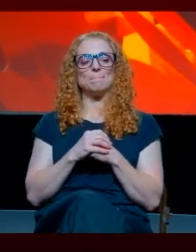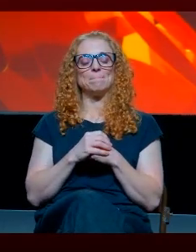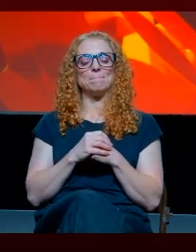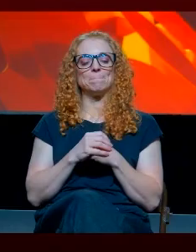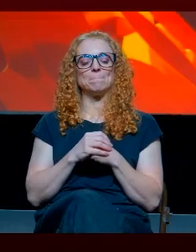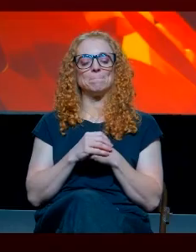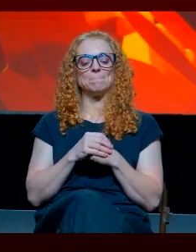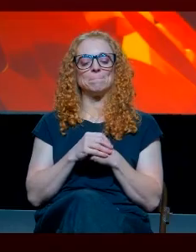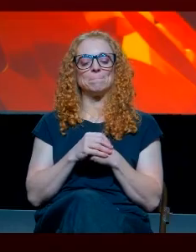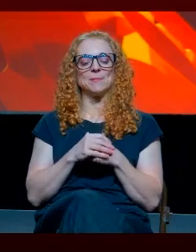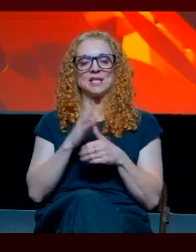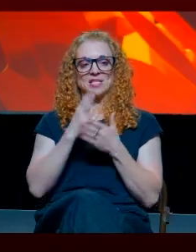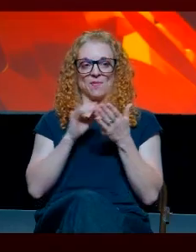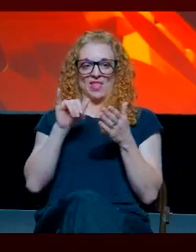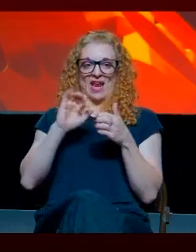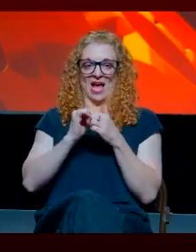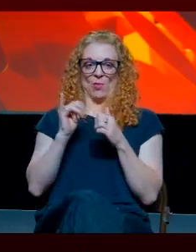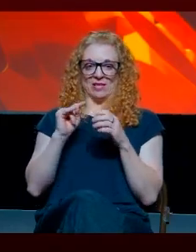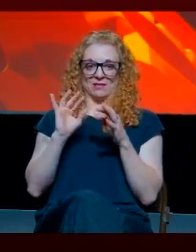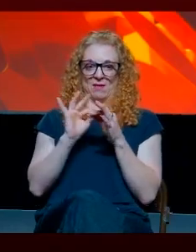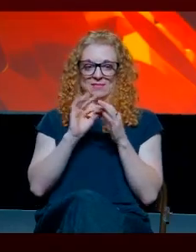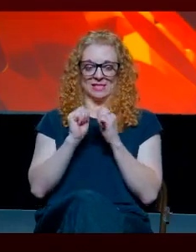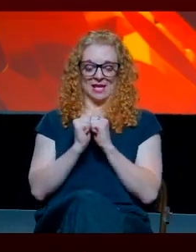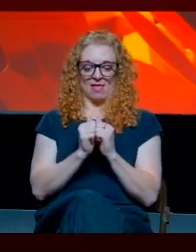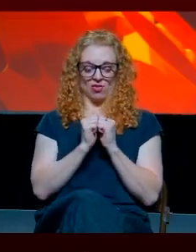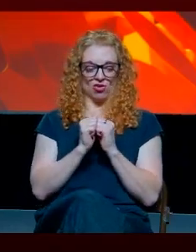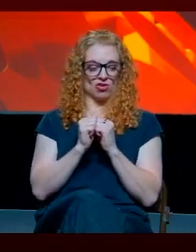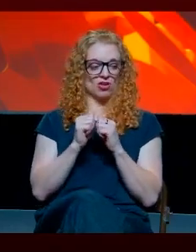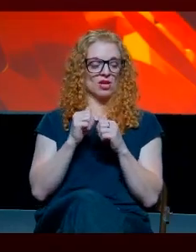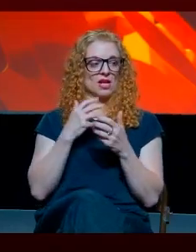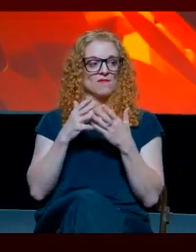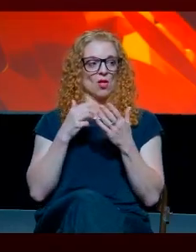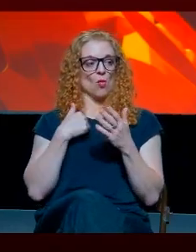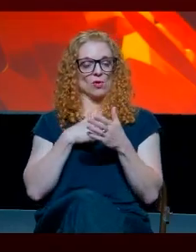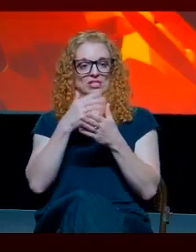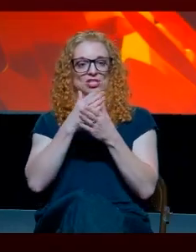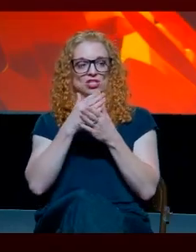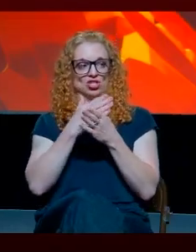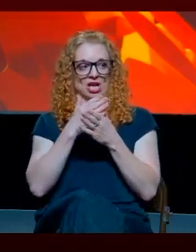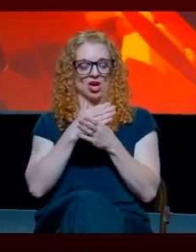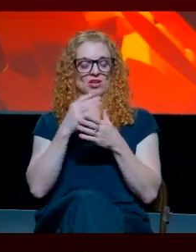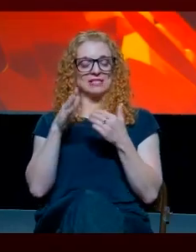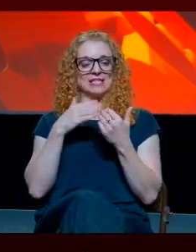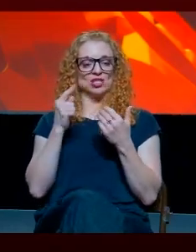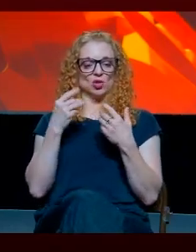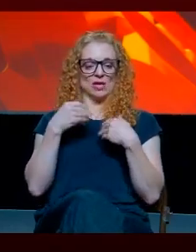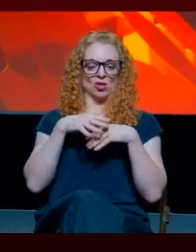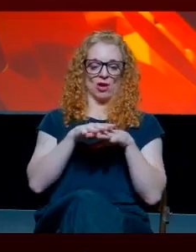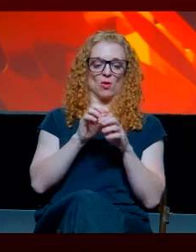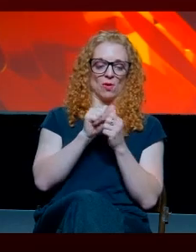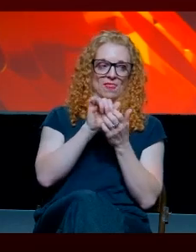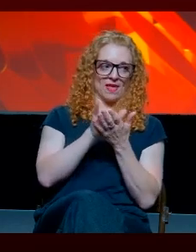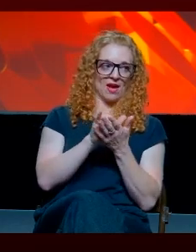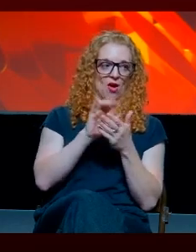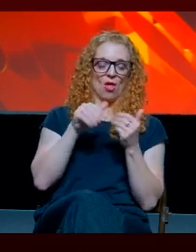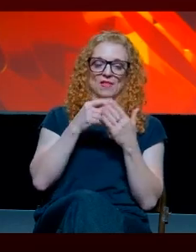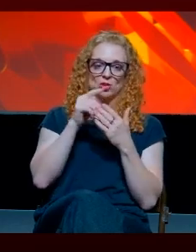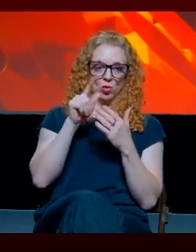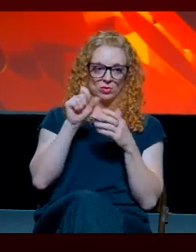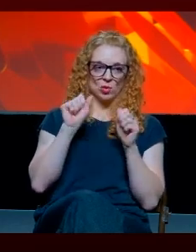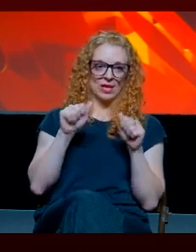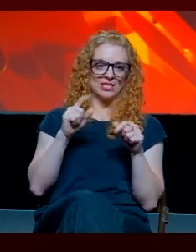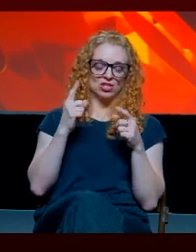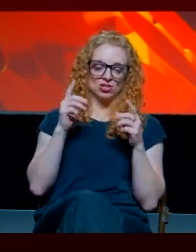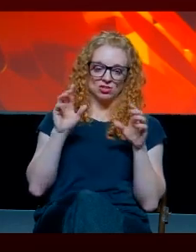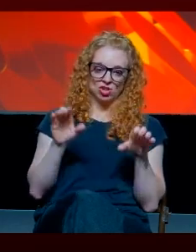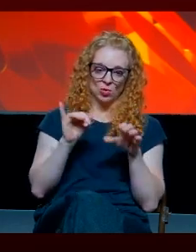some of that, how it comes together, even though we show it's easy to integrate with the Slurm or the tools, you can just do it,